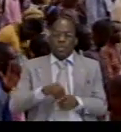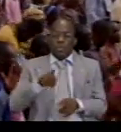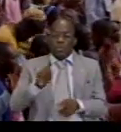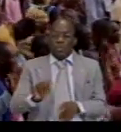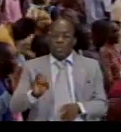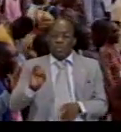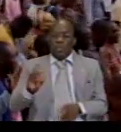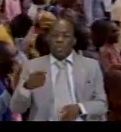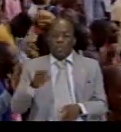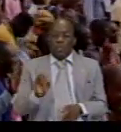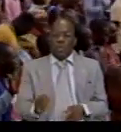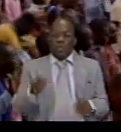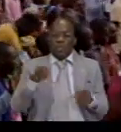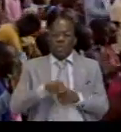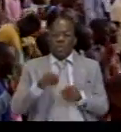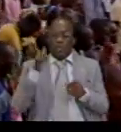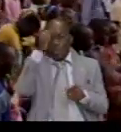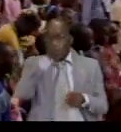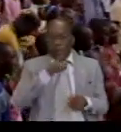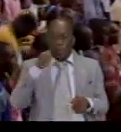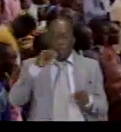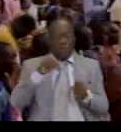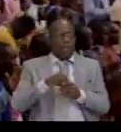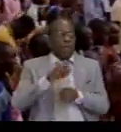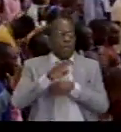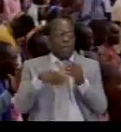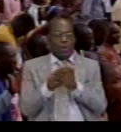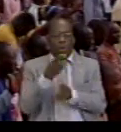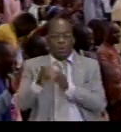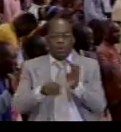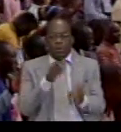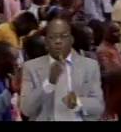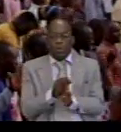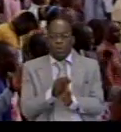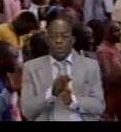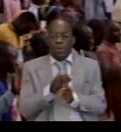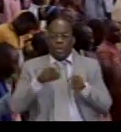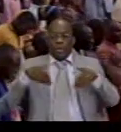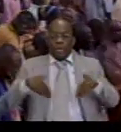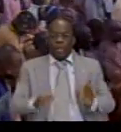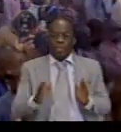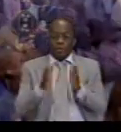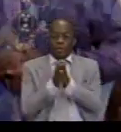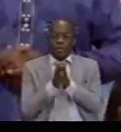in the whole world. So it's us. So let's pray.